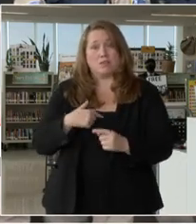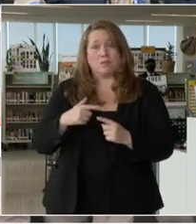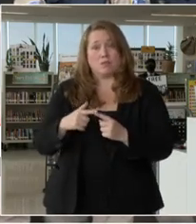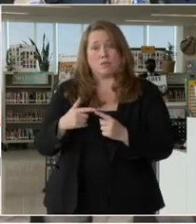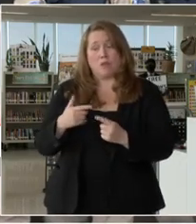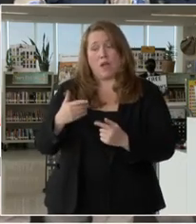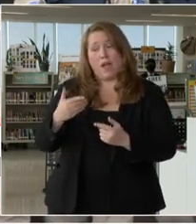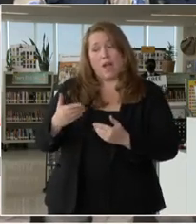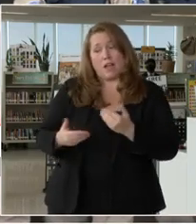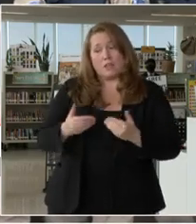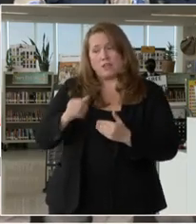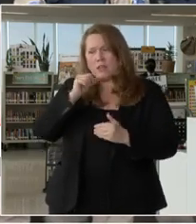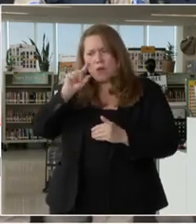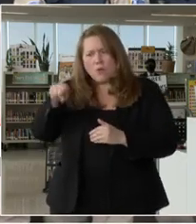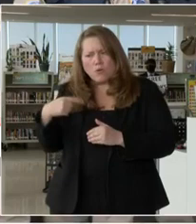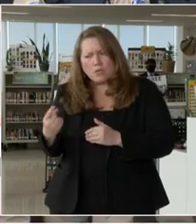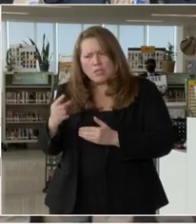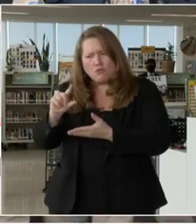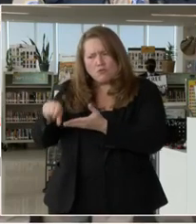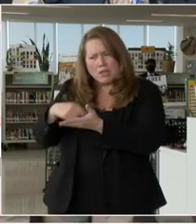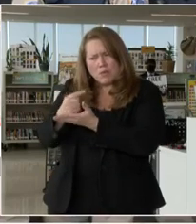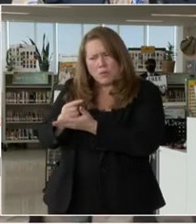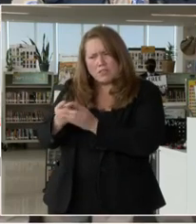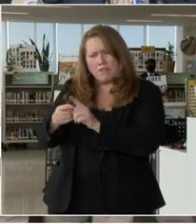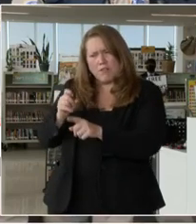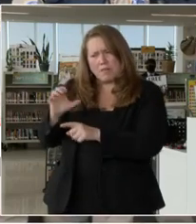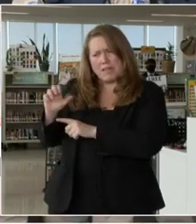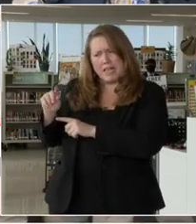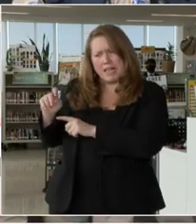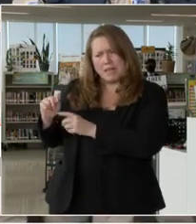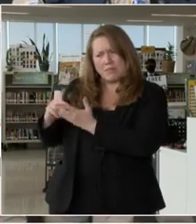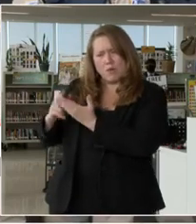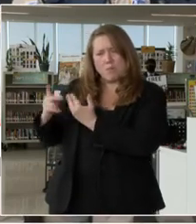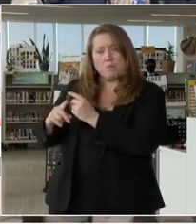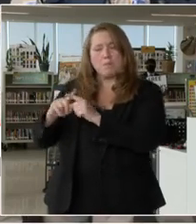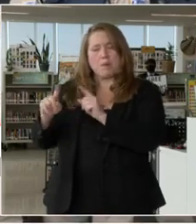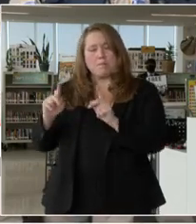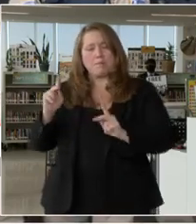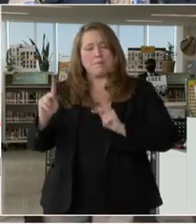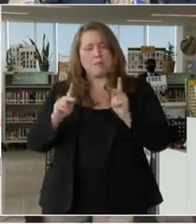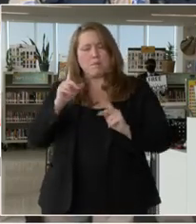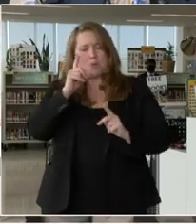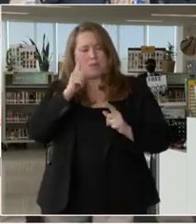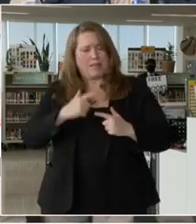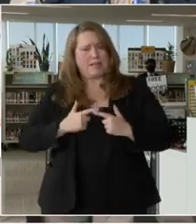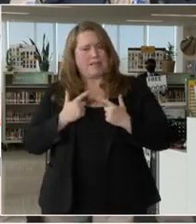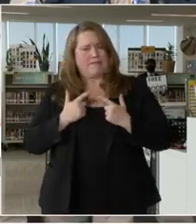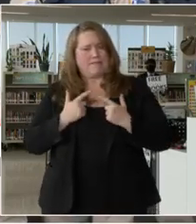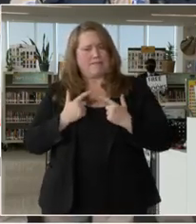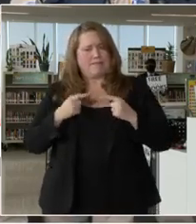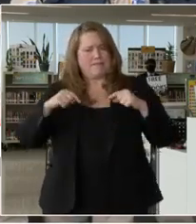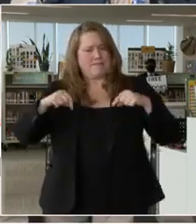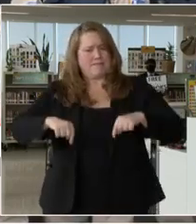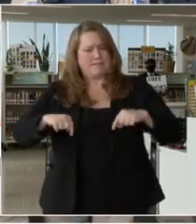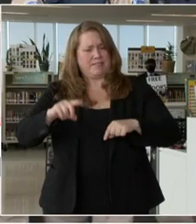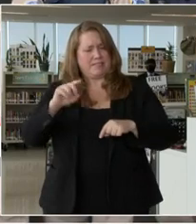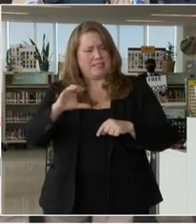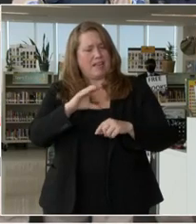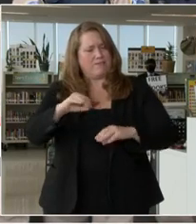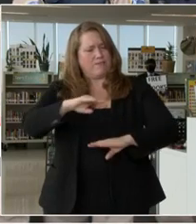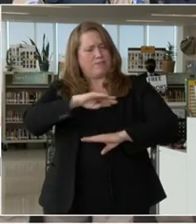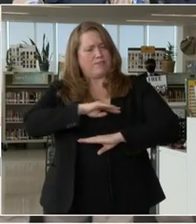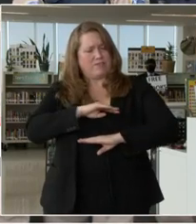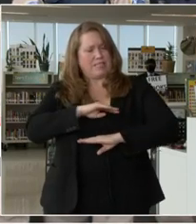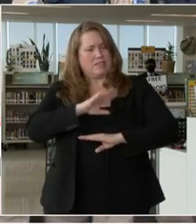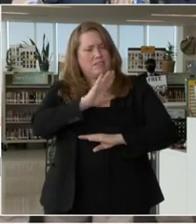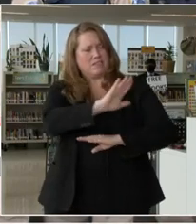graduates of DC high schools, but other people who fit the criteria who are DC residents. We have a